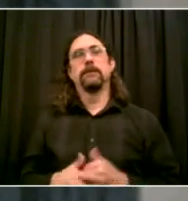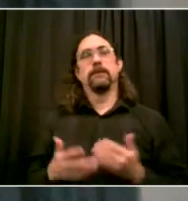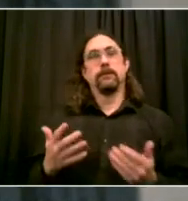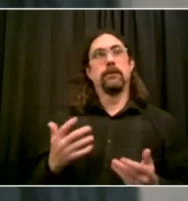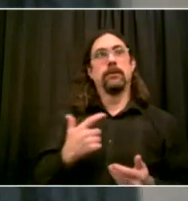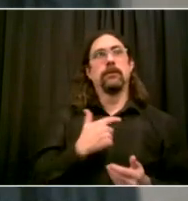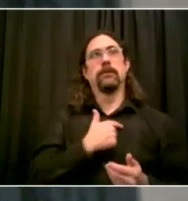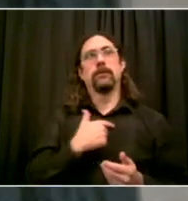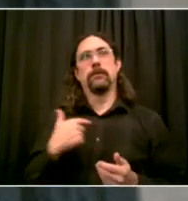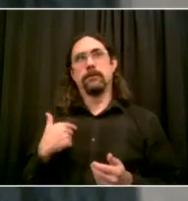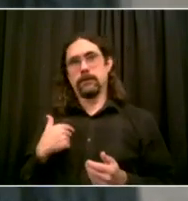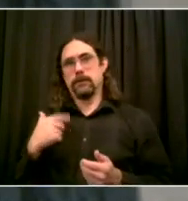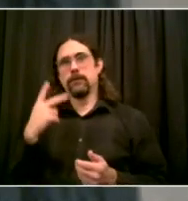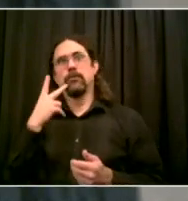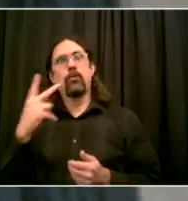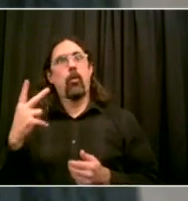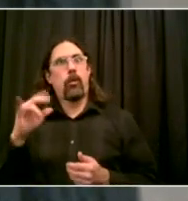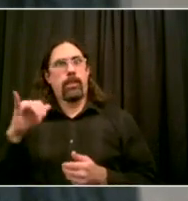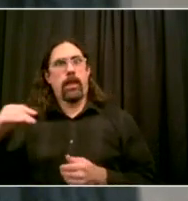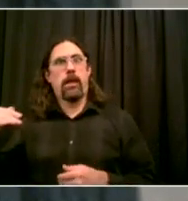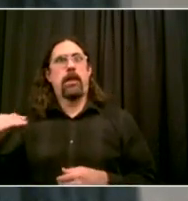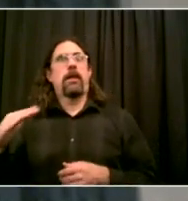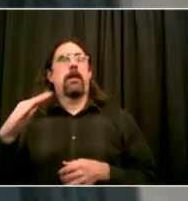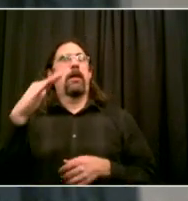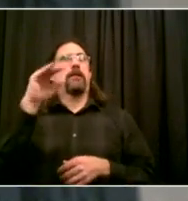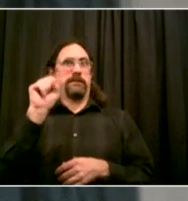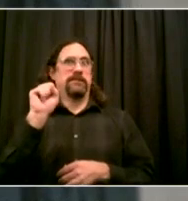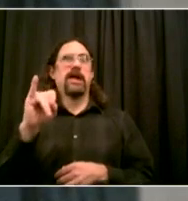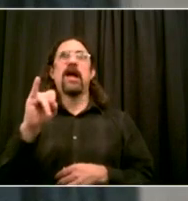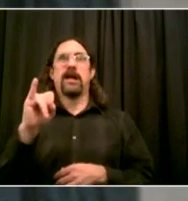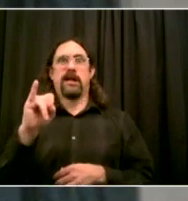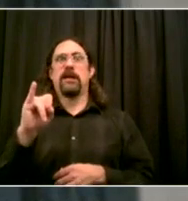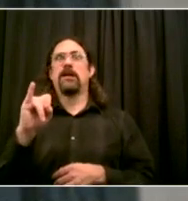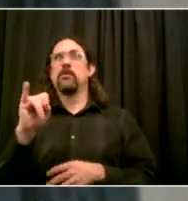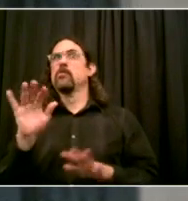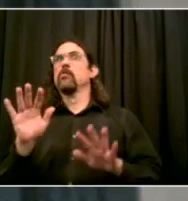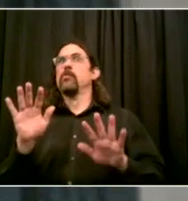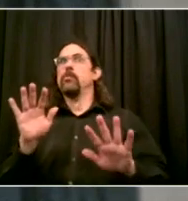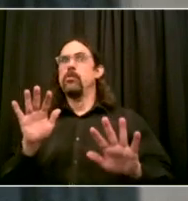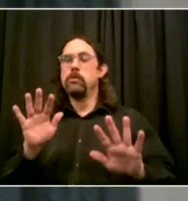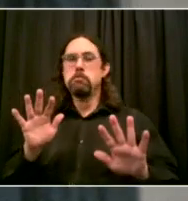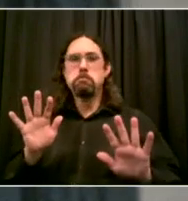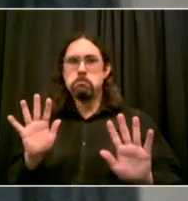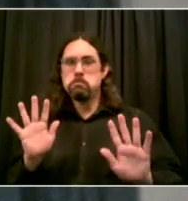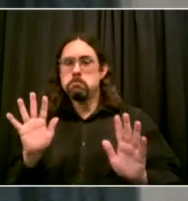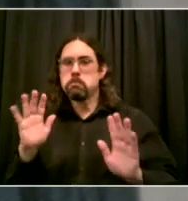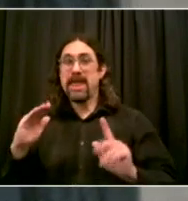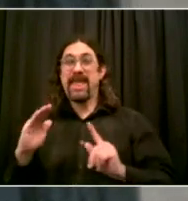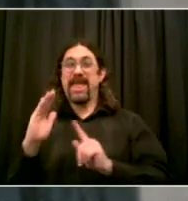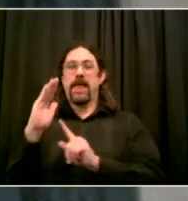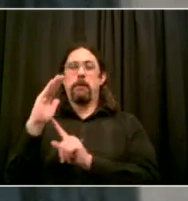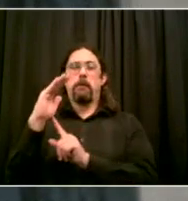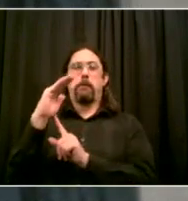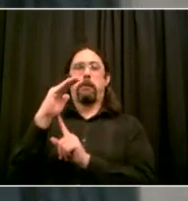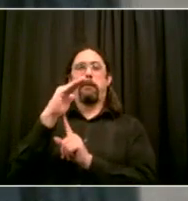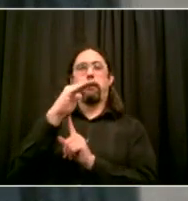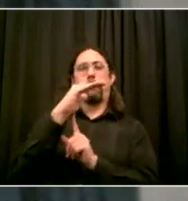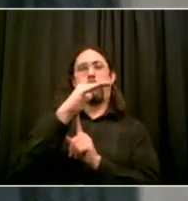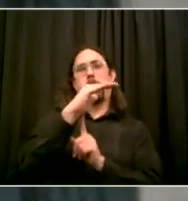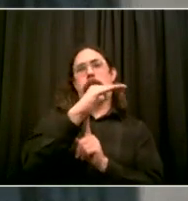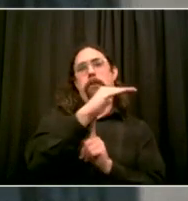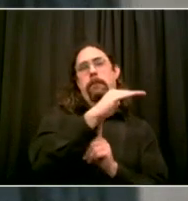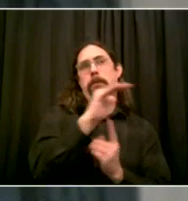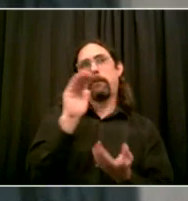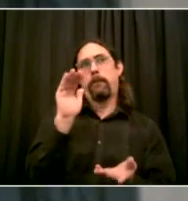numbers of cases and understanding how the case rates are changing over time as well. We combine